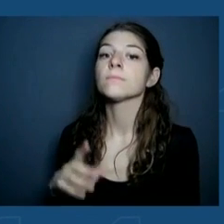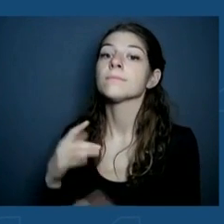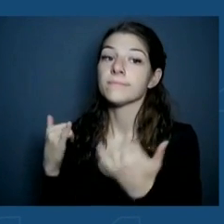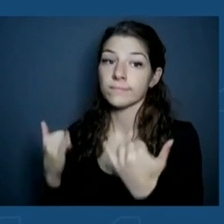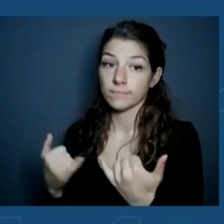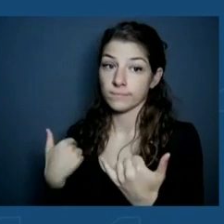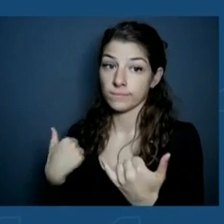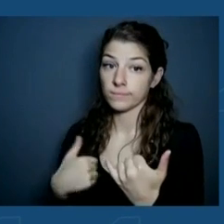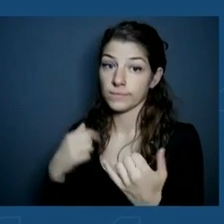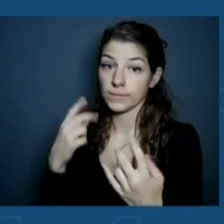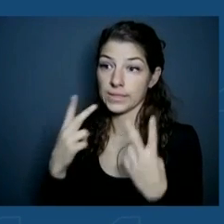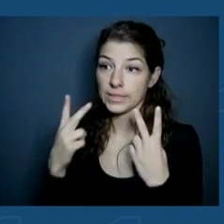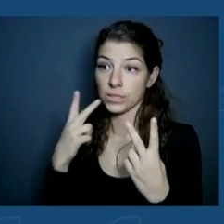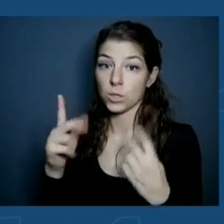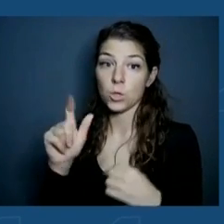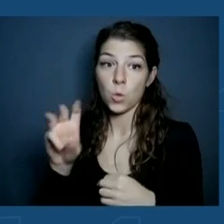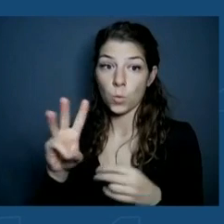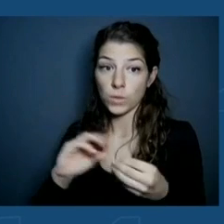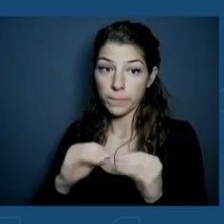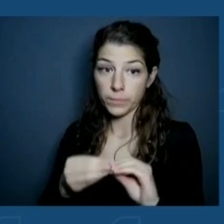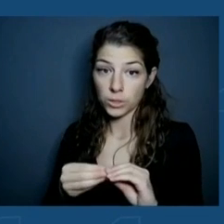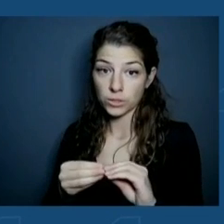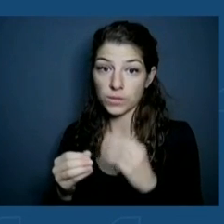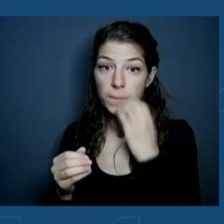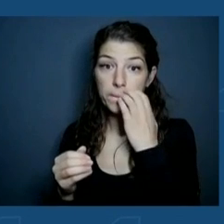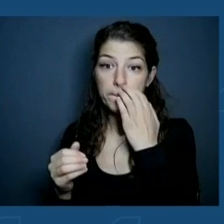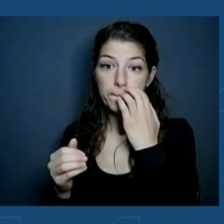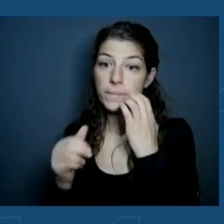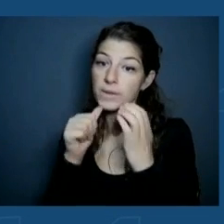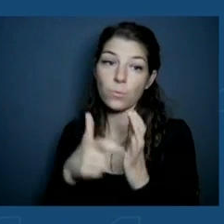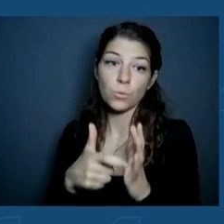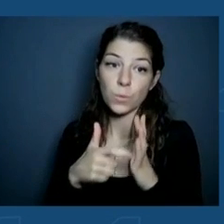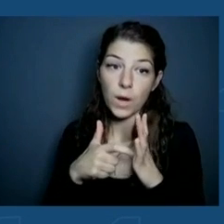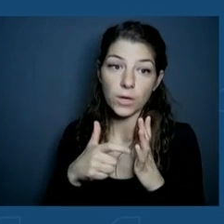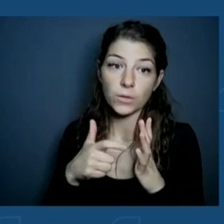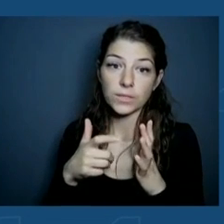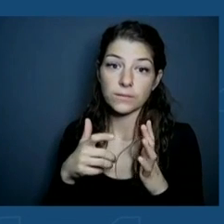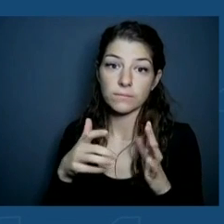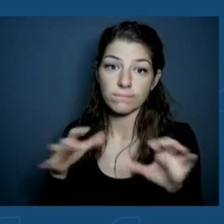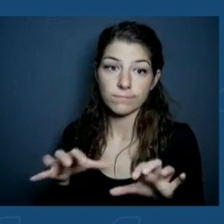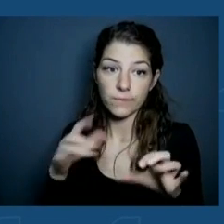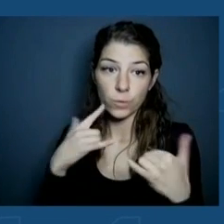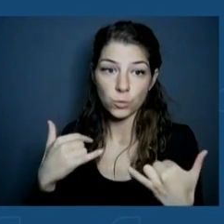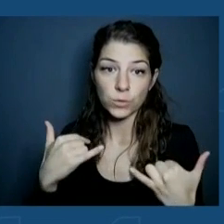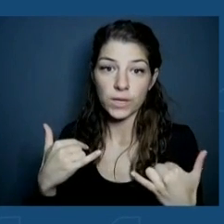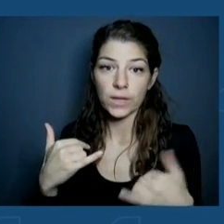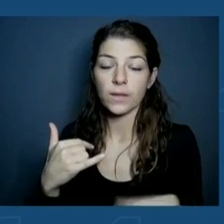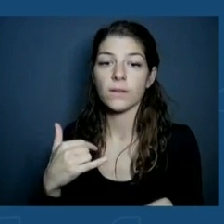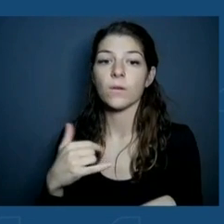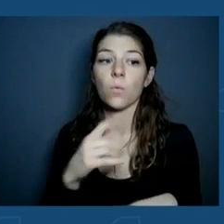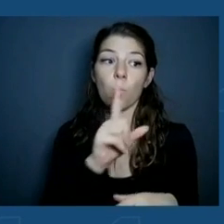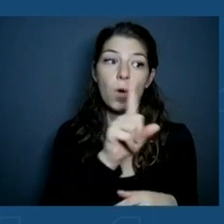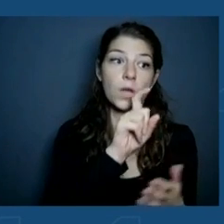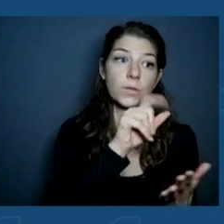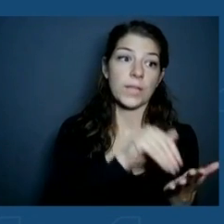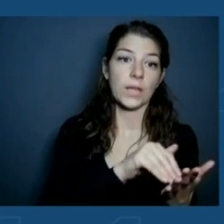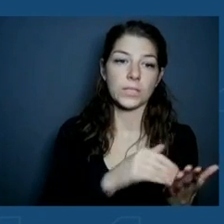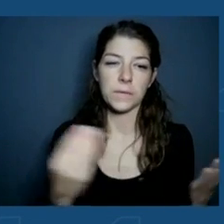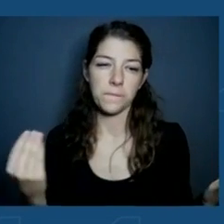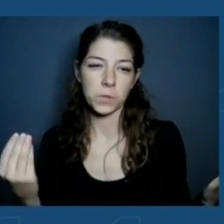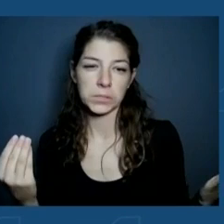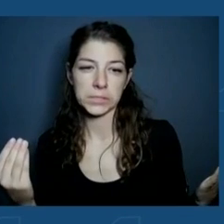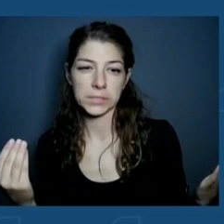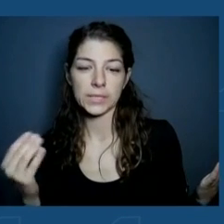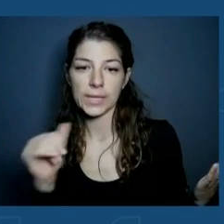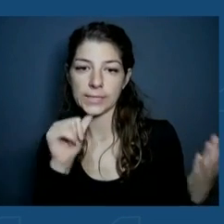seeing low numbers, not requiring such actions today. 14 per 100,000 is not something